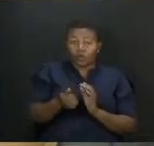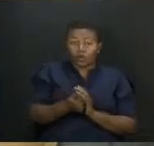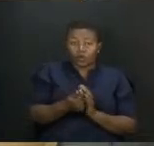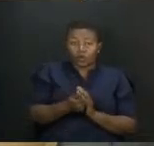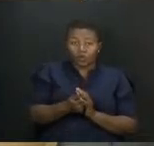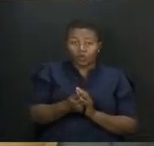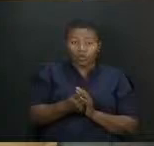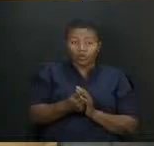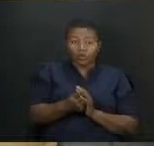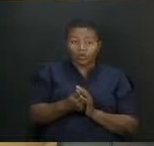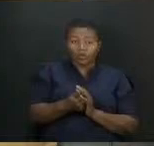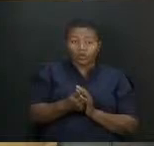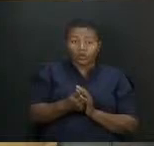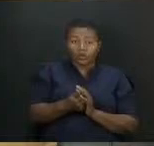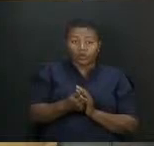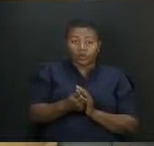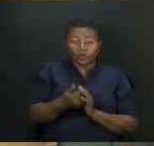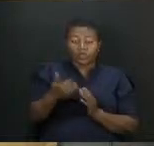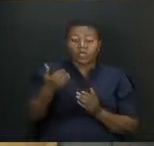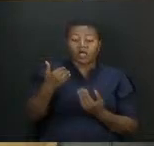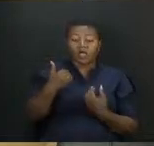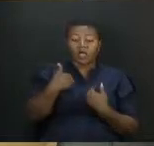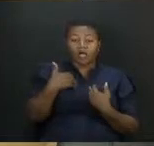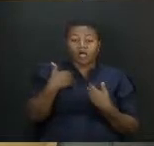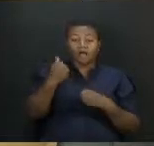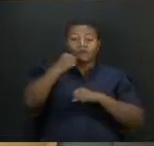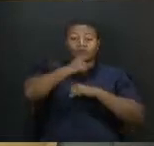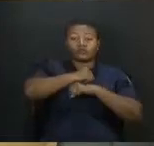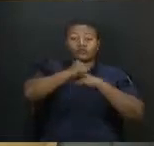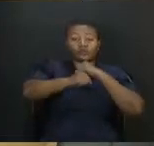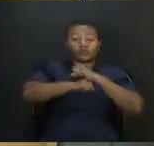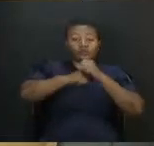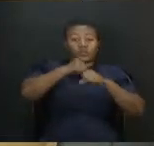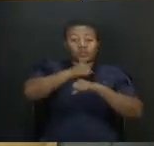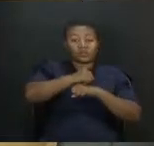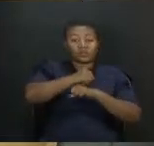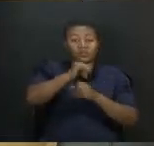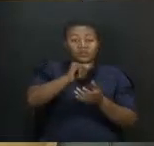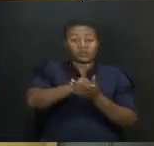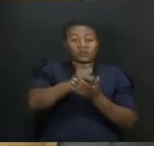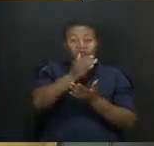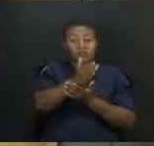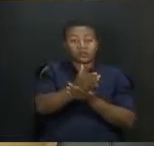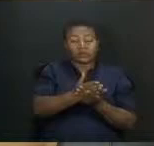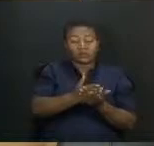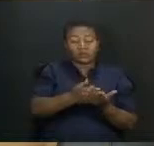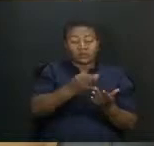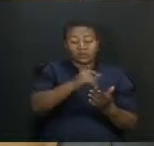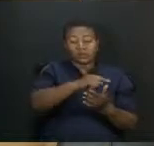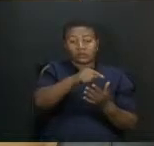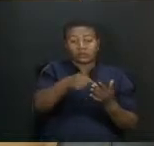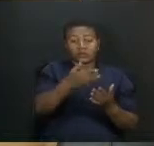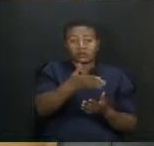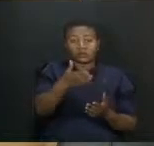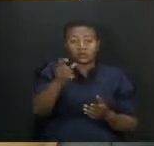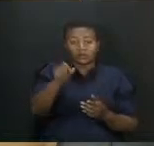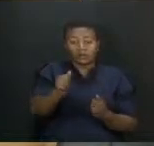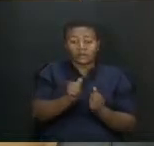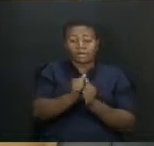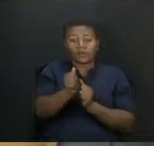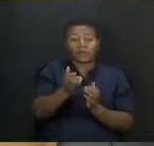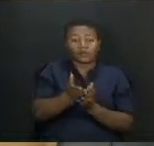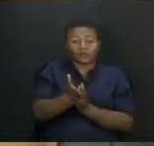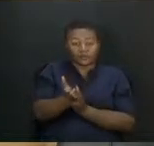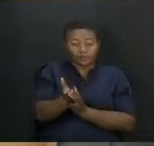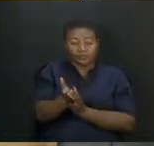the ground. There are structures that some of these things can actually be passed through. The appeal